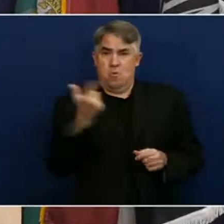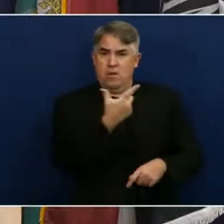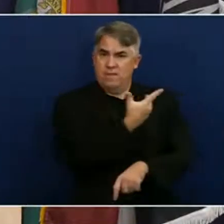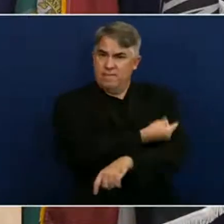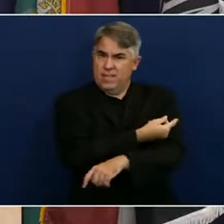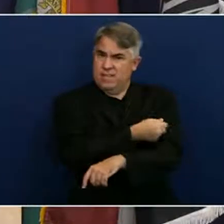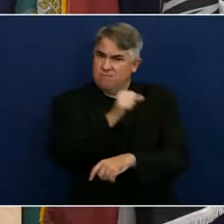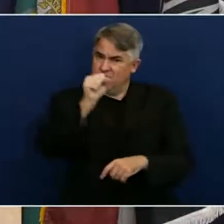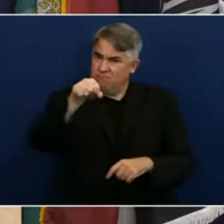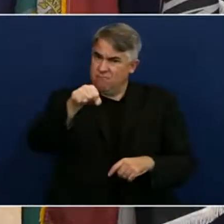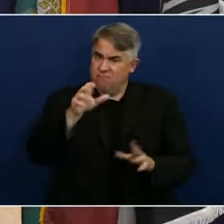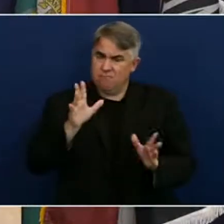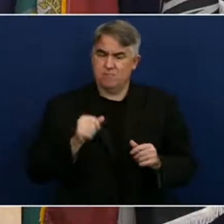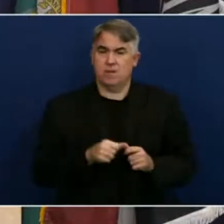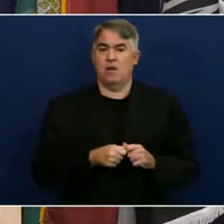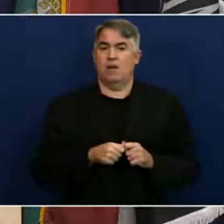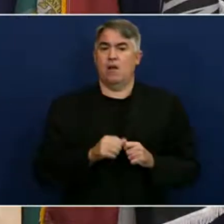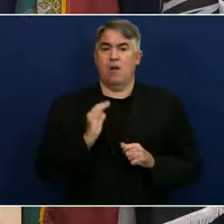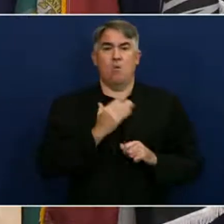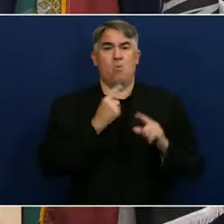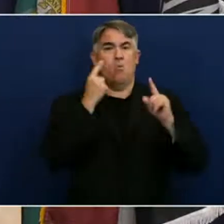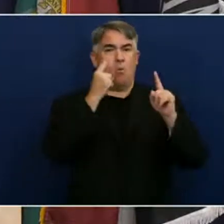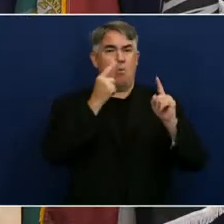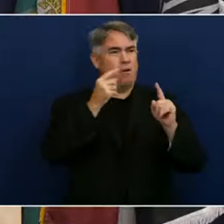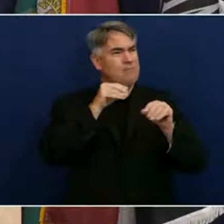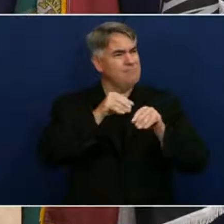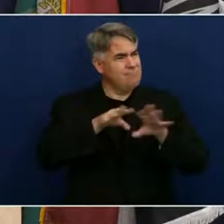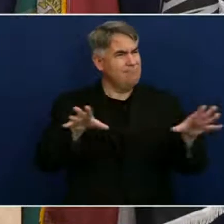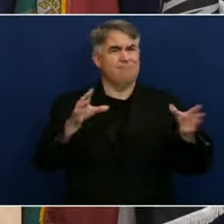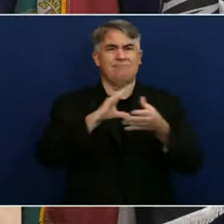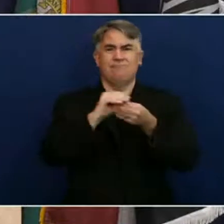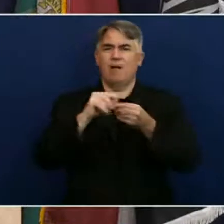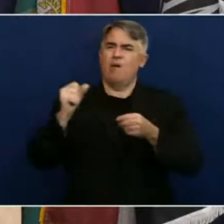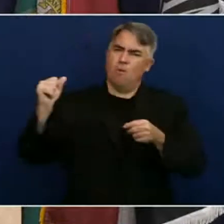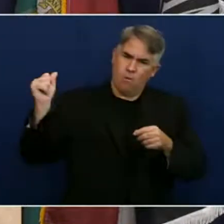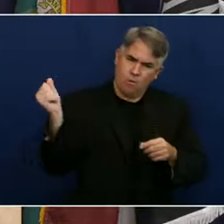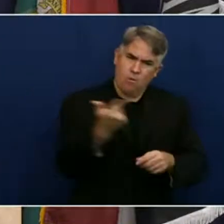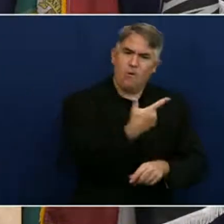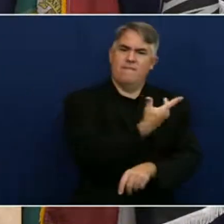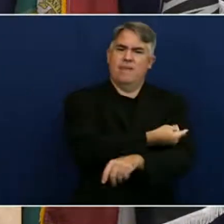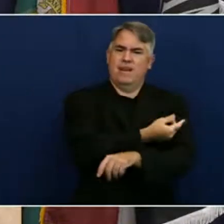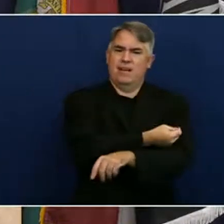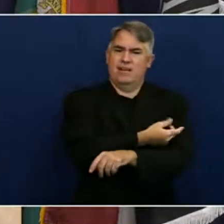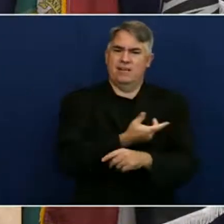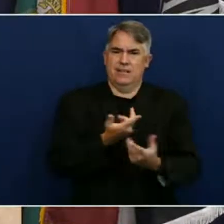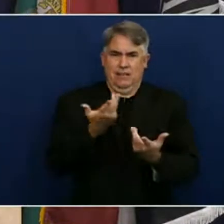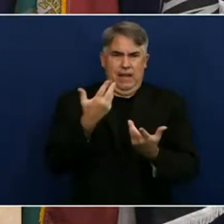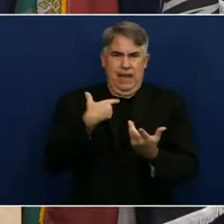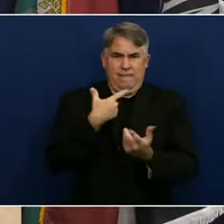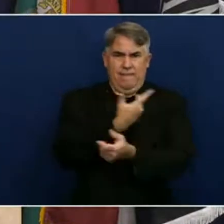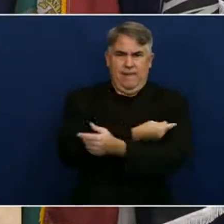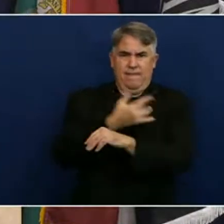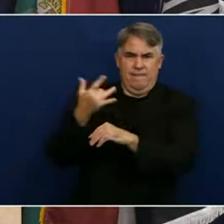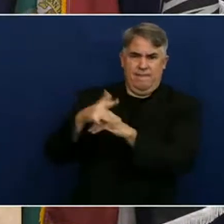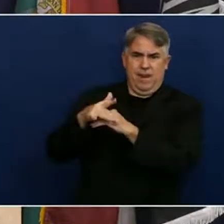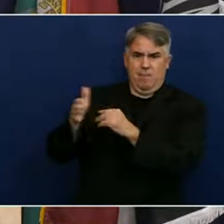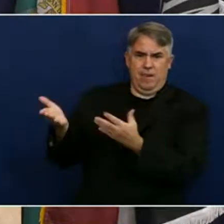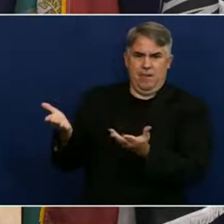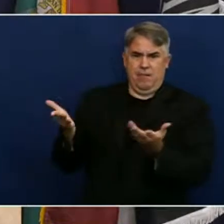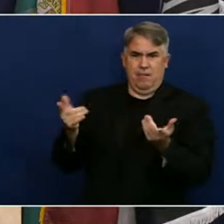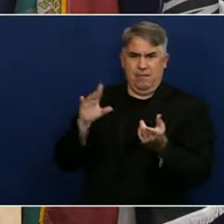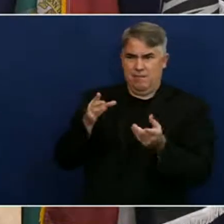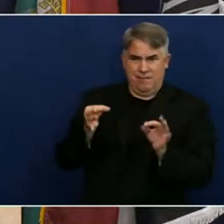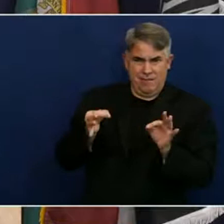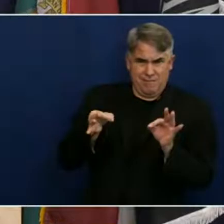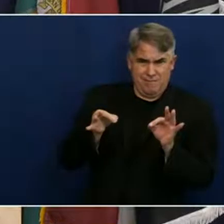do everything we possibly can, not only to make the vaccine available, but to engage in meaningful conversations with San